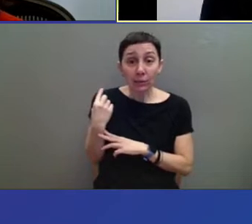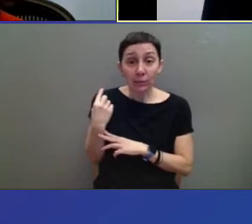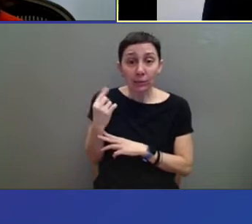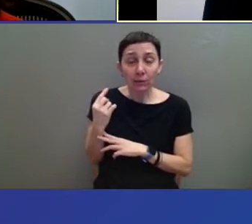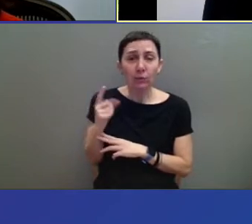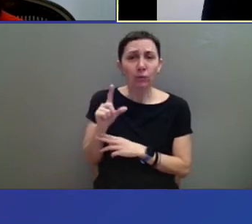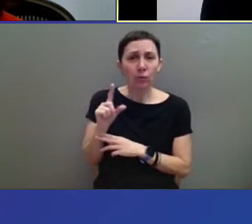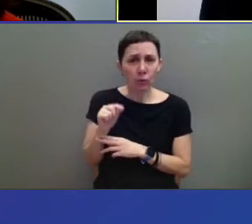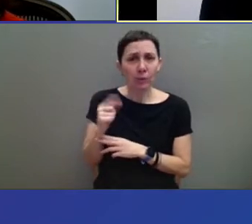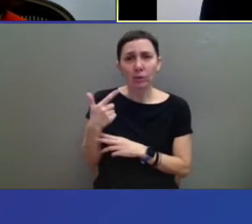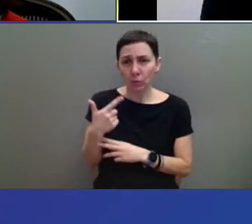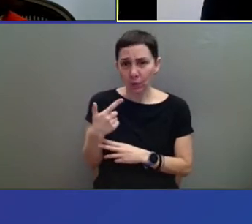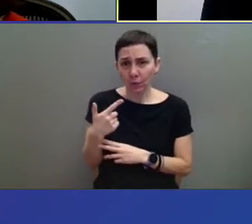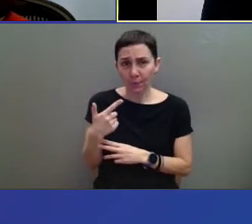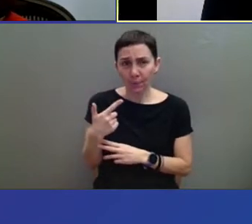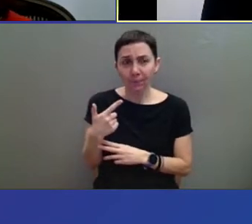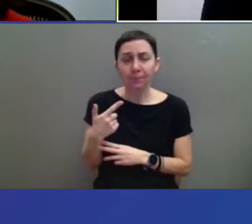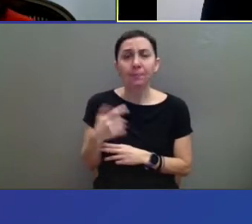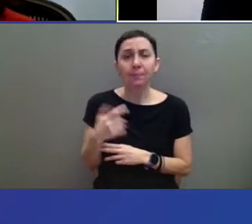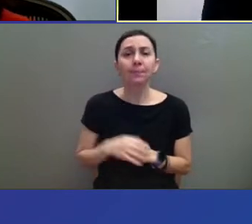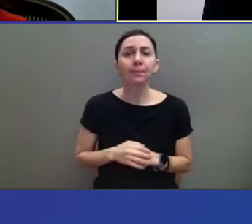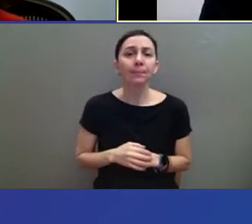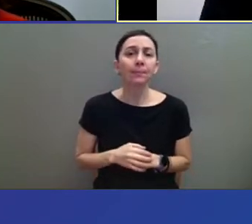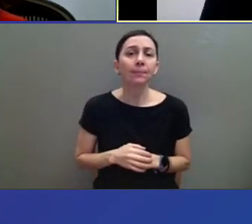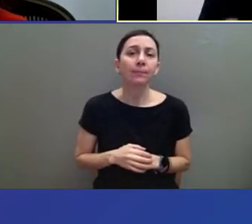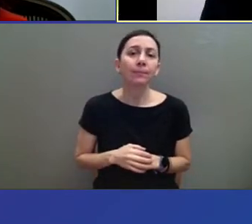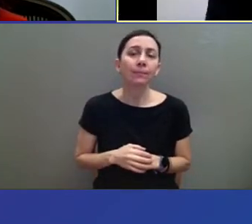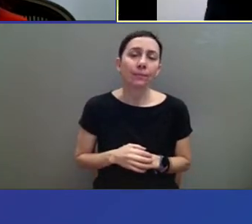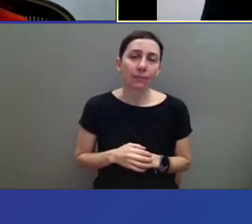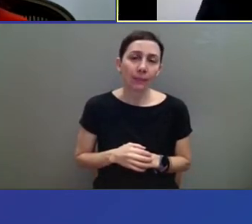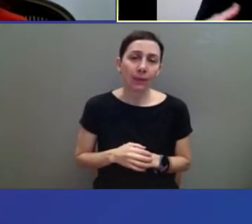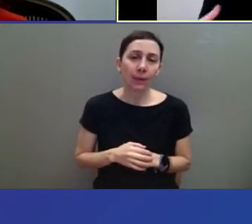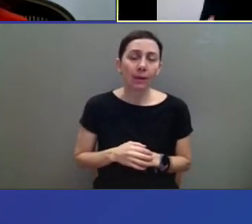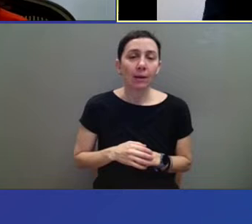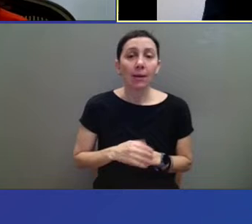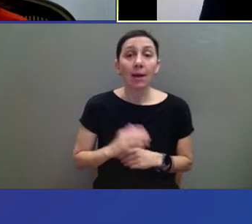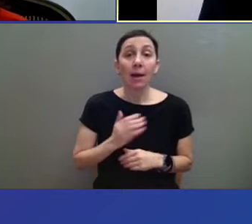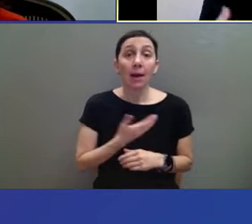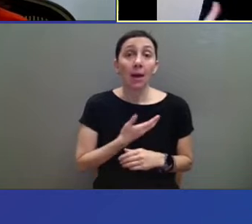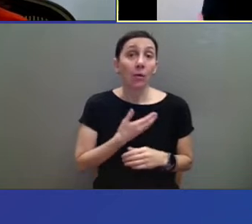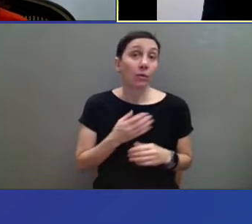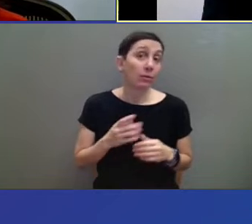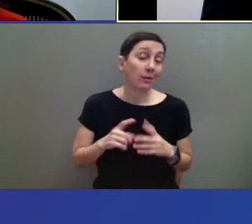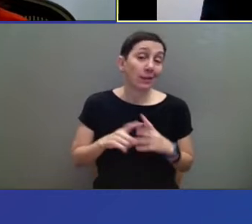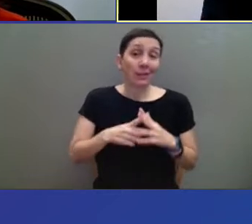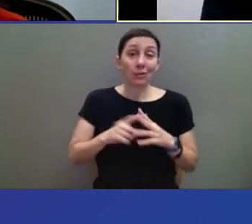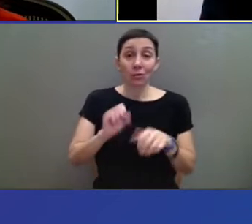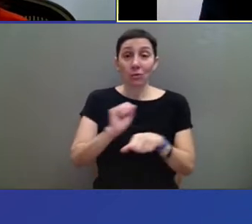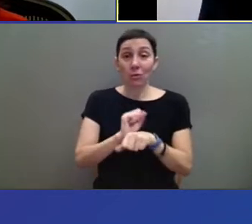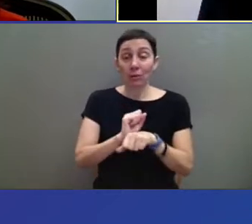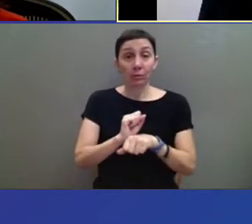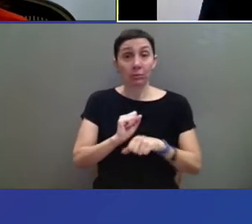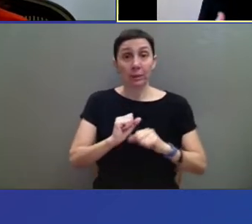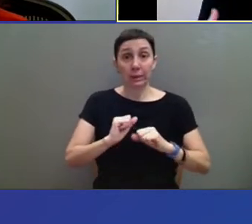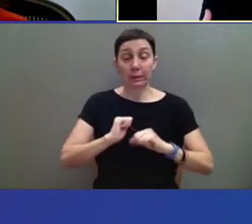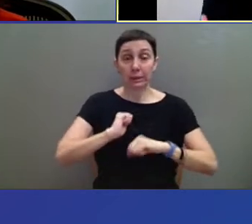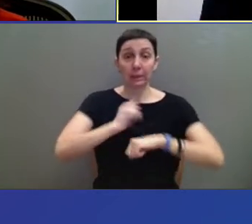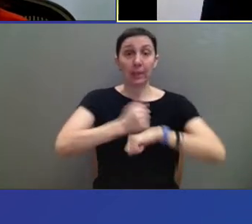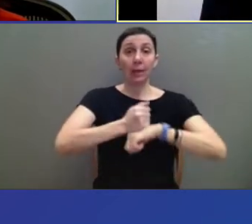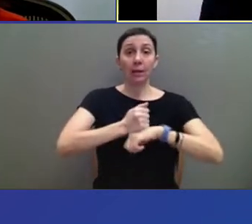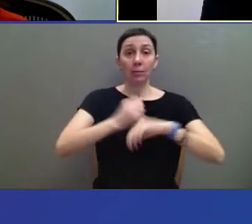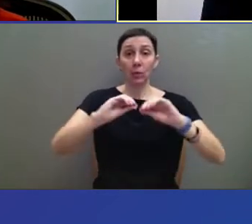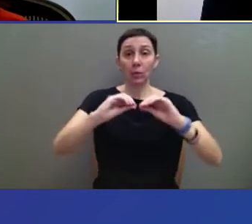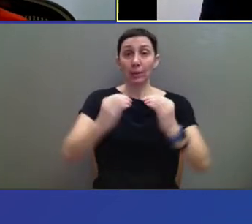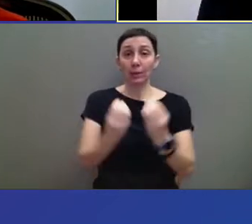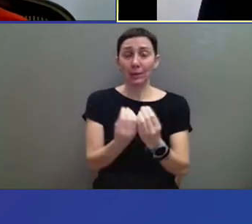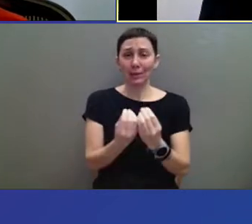of 2021. And I think some of the first work that we did was setting up an organization, understanding how to launch